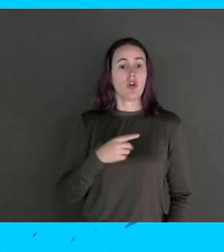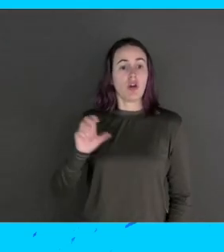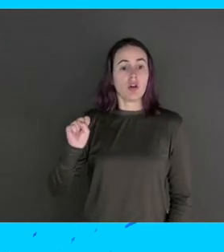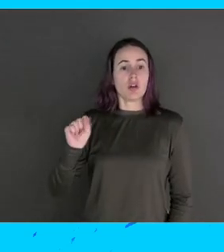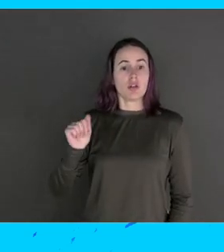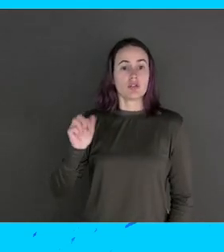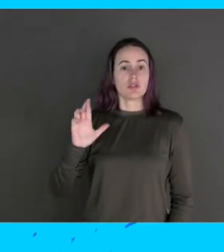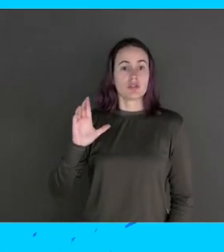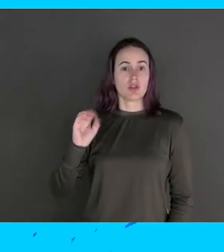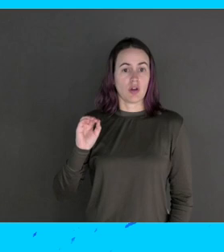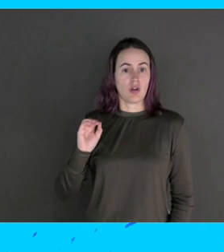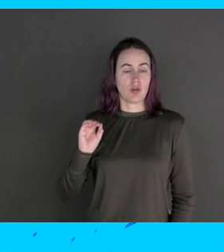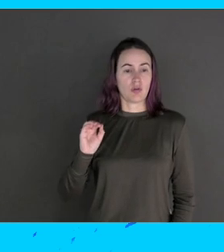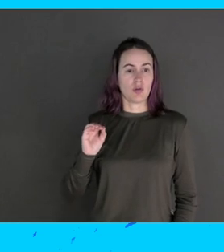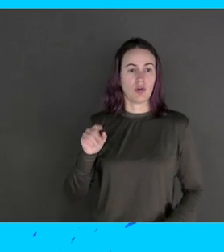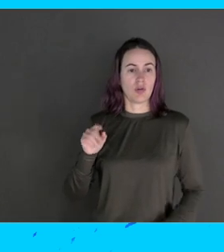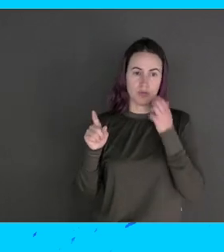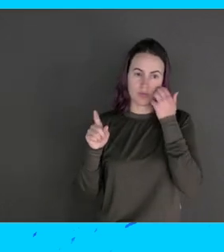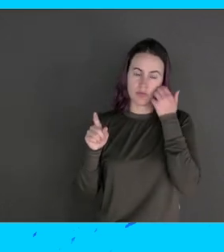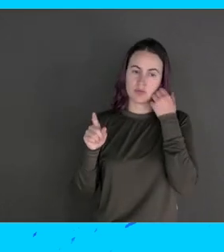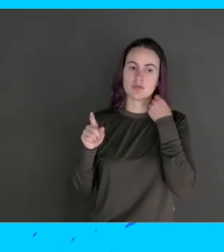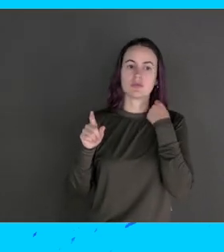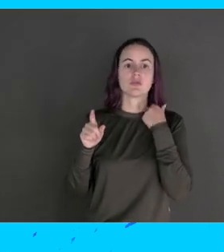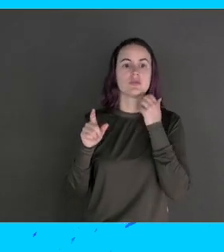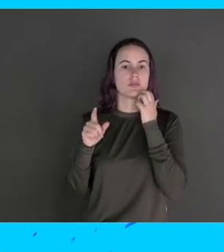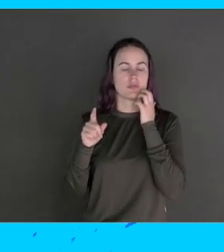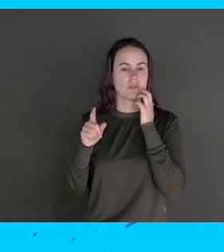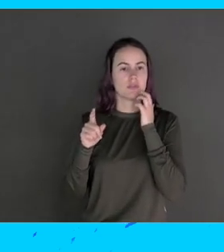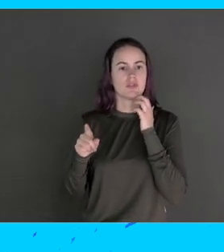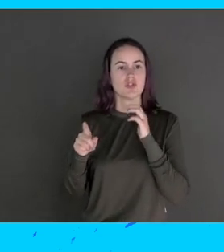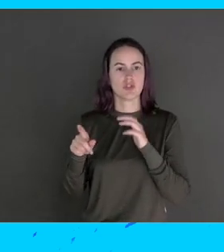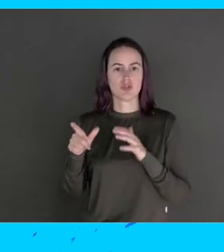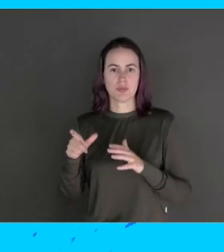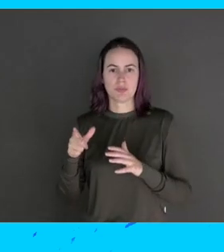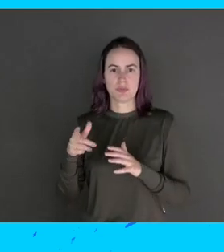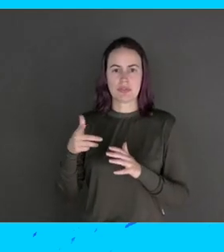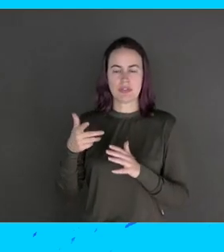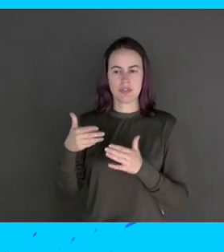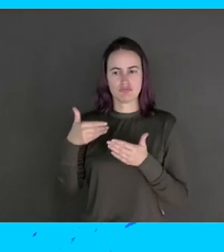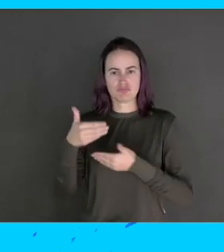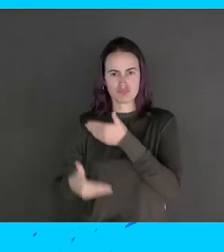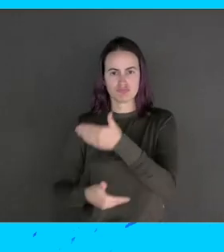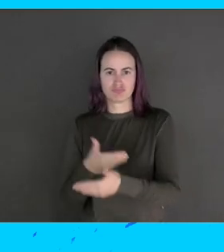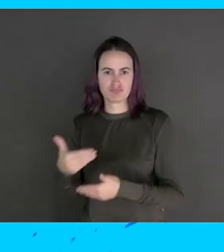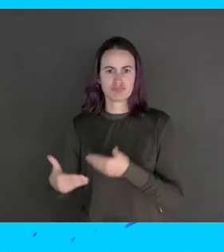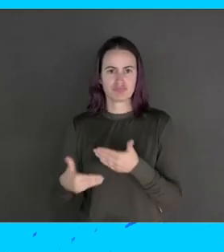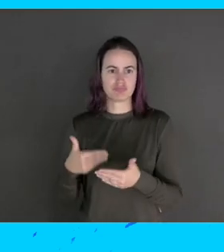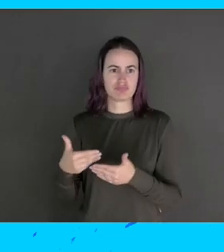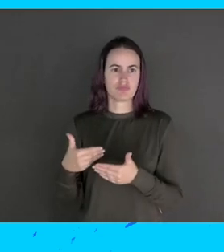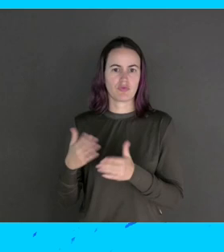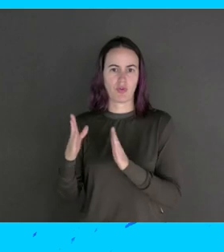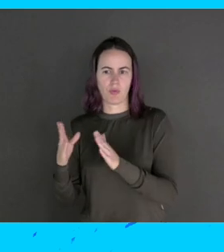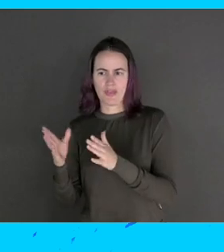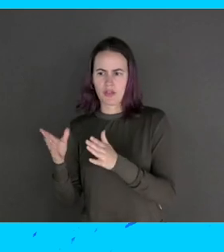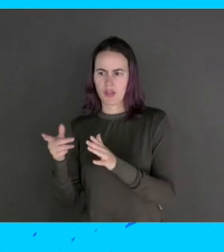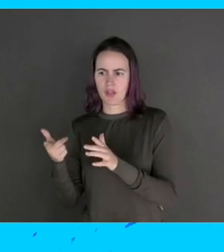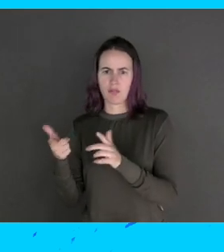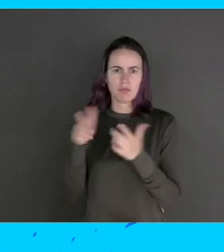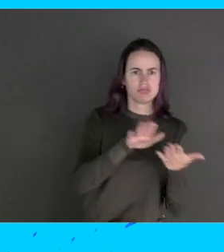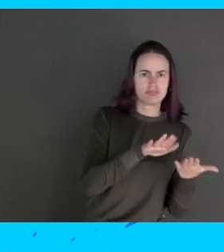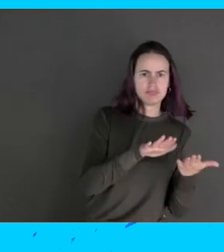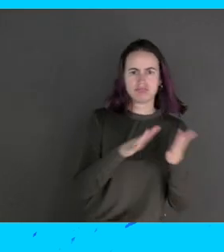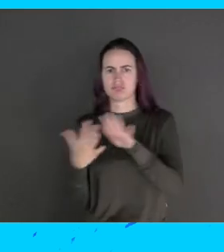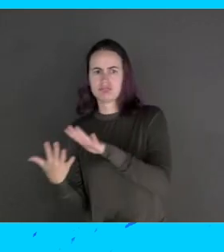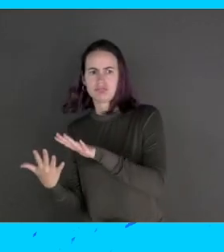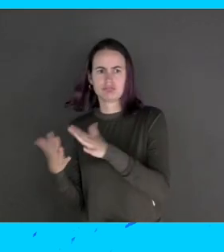like the Khwaja Sira were considered legal for a while, for a good amount of time, and then went illegal. And we live in this duality of being legal